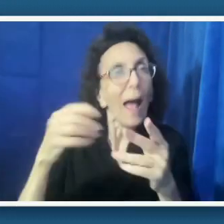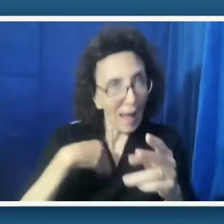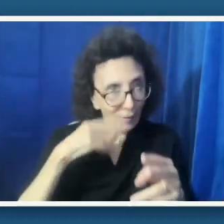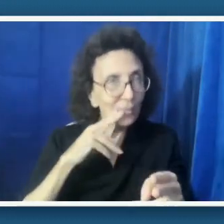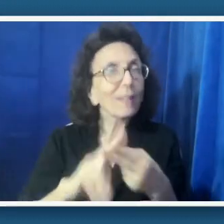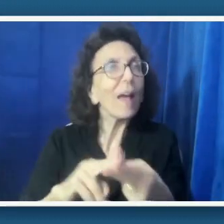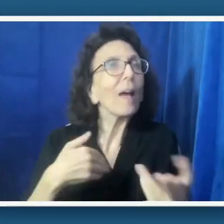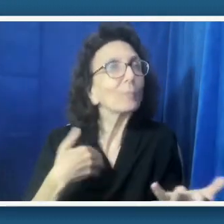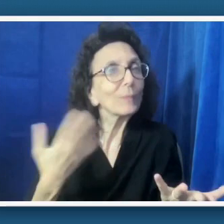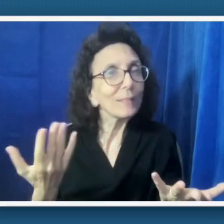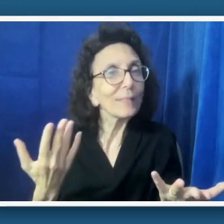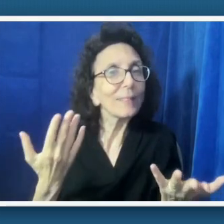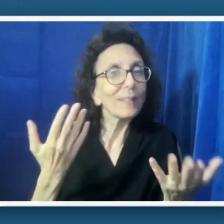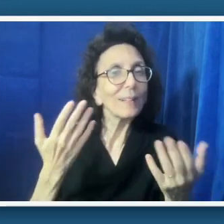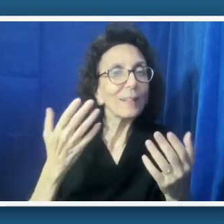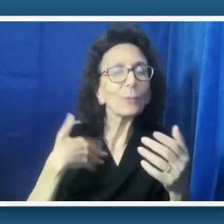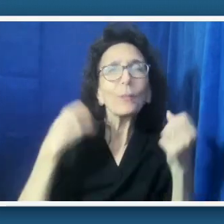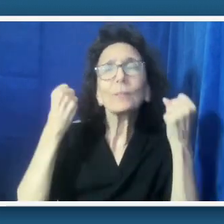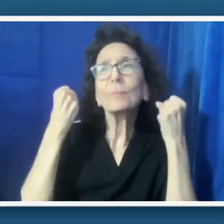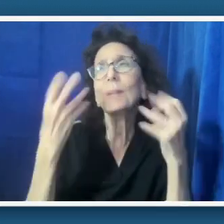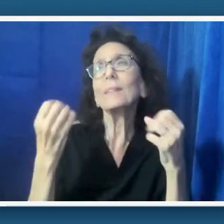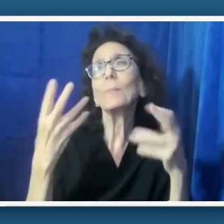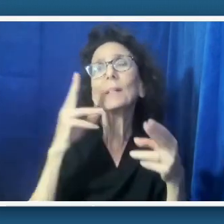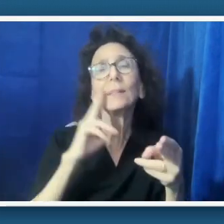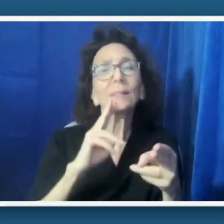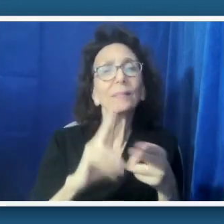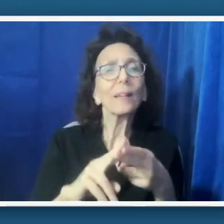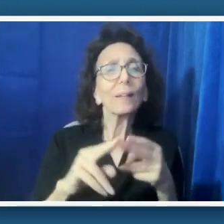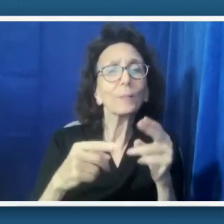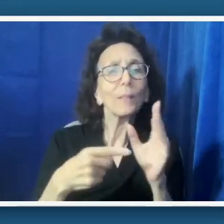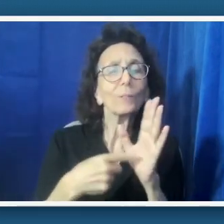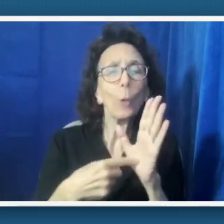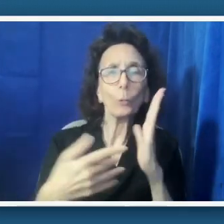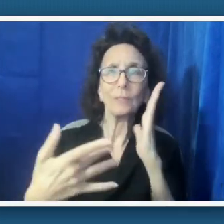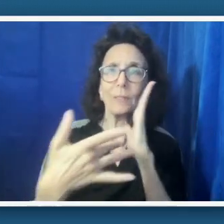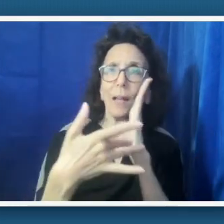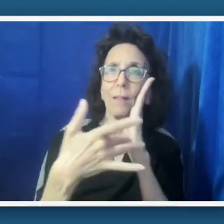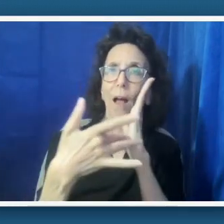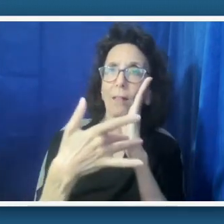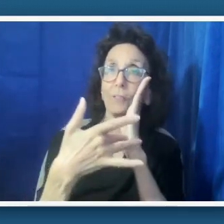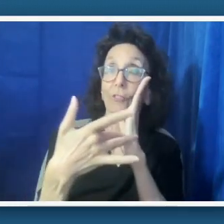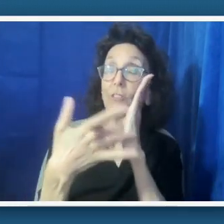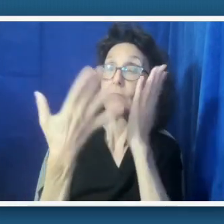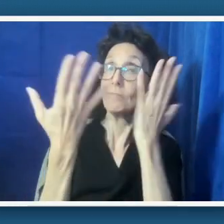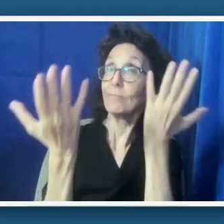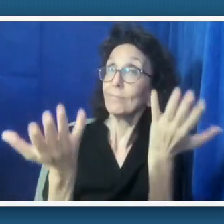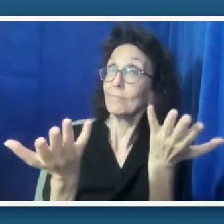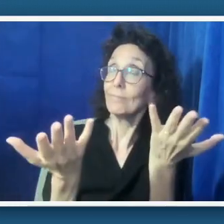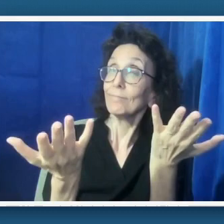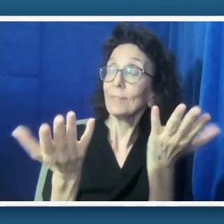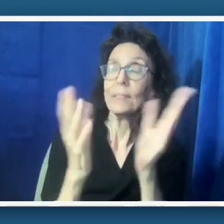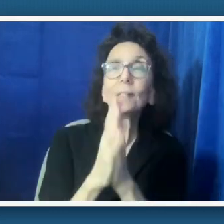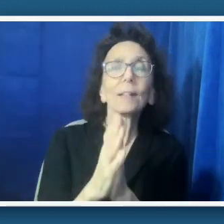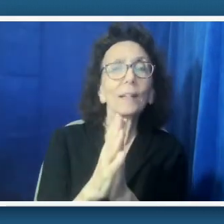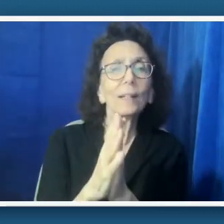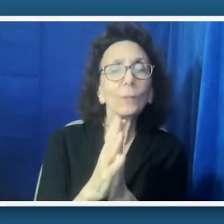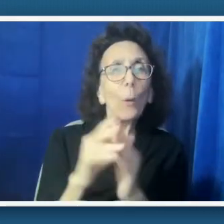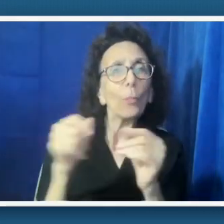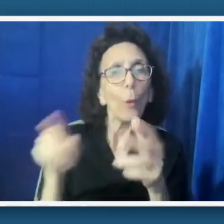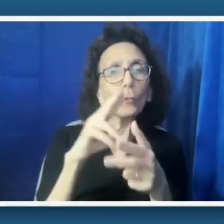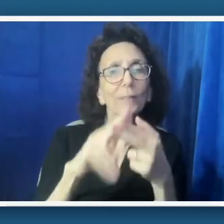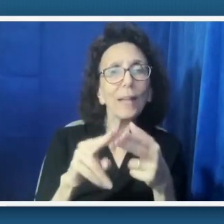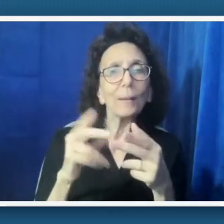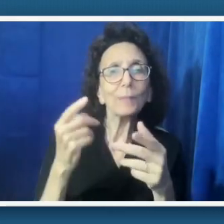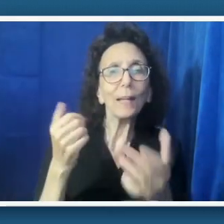ton of stamps that portray, you know, technological innovations. So you can use them as a kind of a case